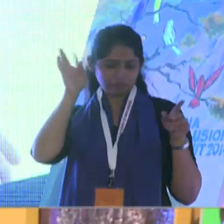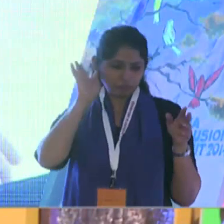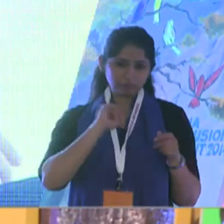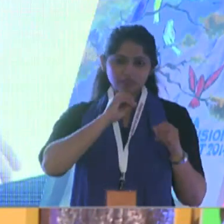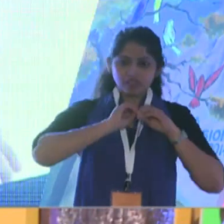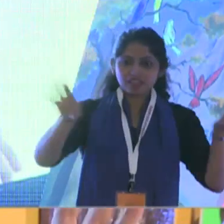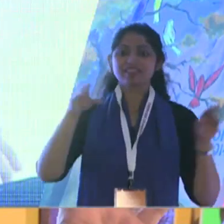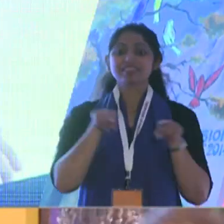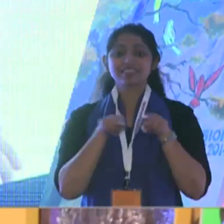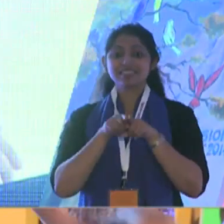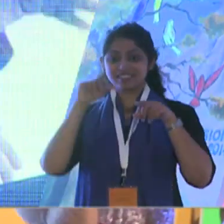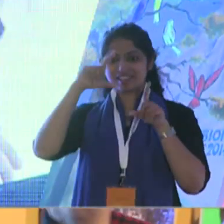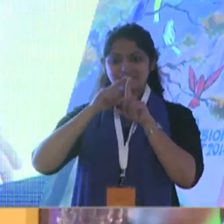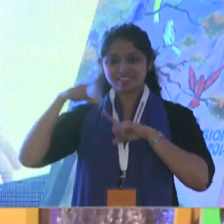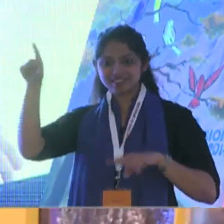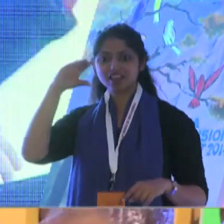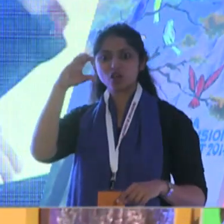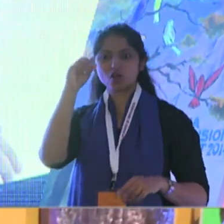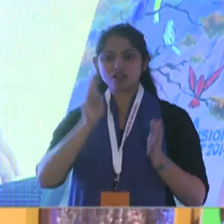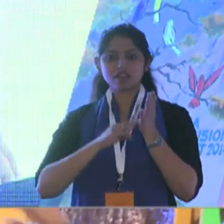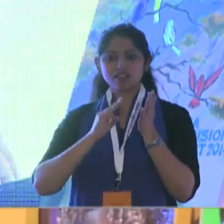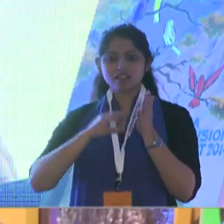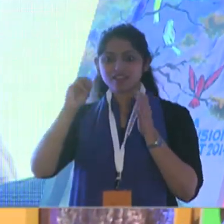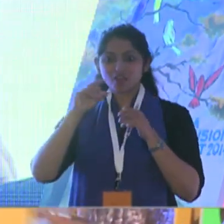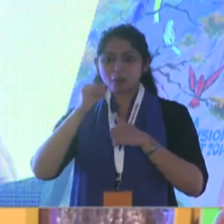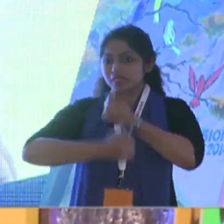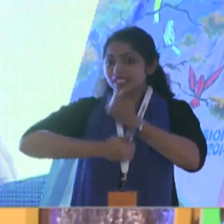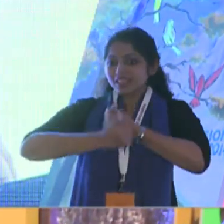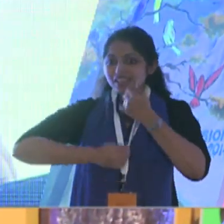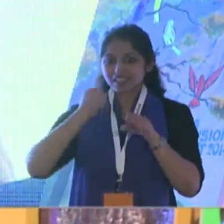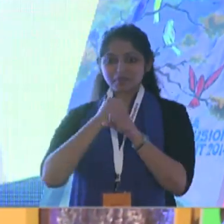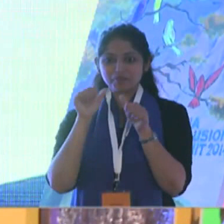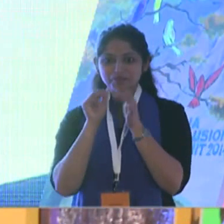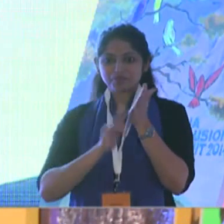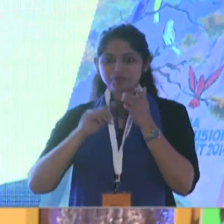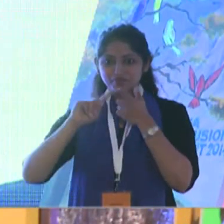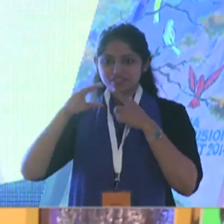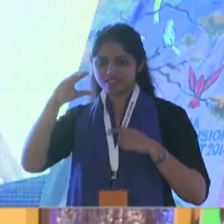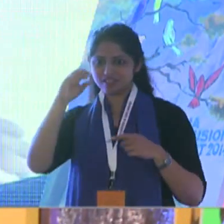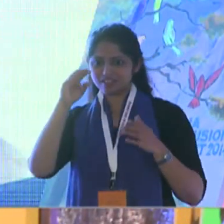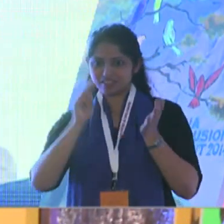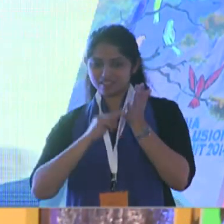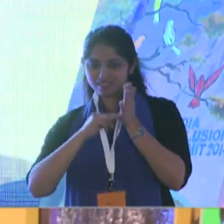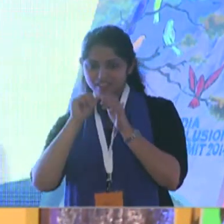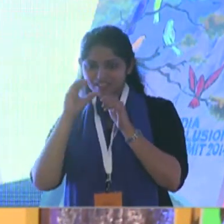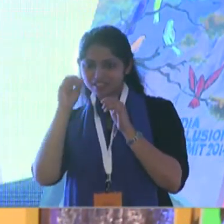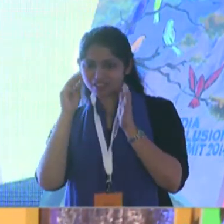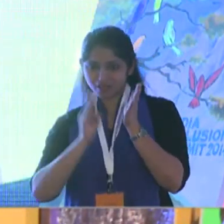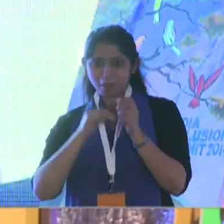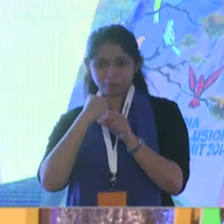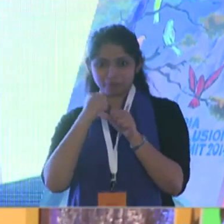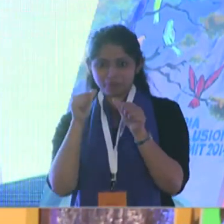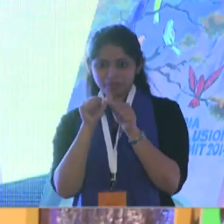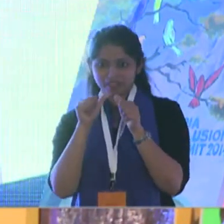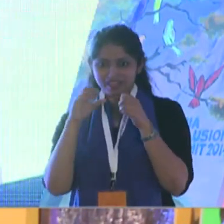from the Commonwealth Games scam to Adarsh to 2G, Devas ISRO, Aircel Maxis. And at the end of it, I felt that I'm